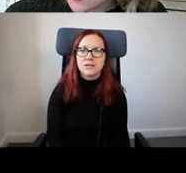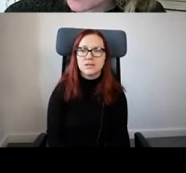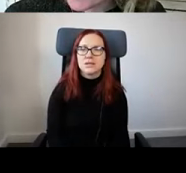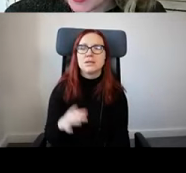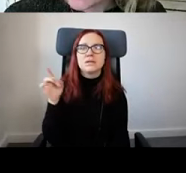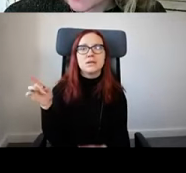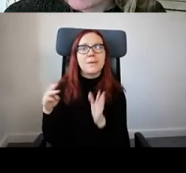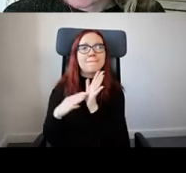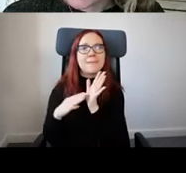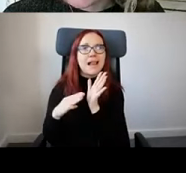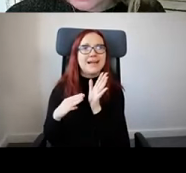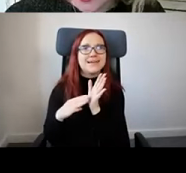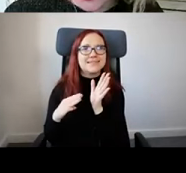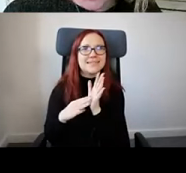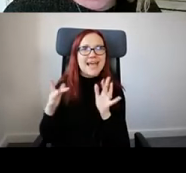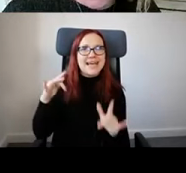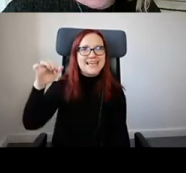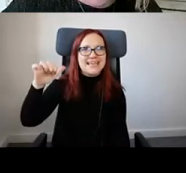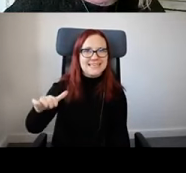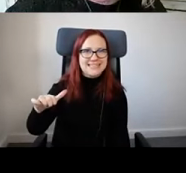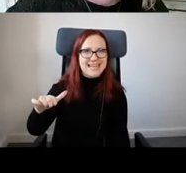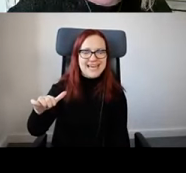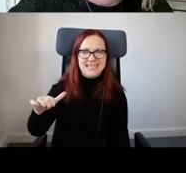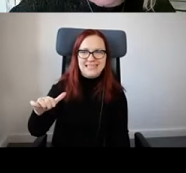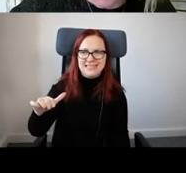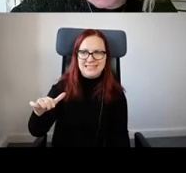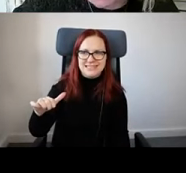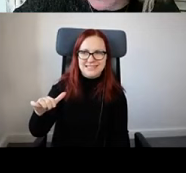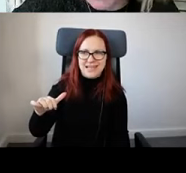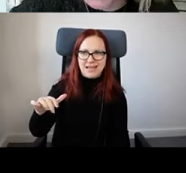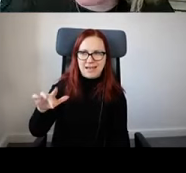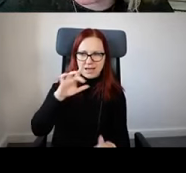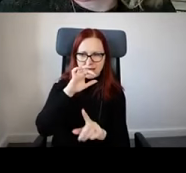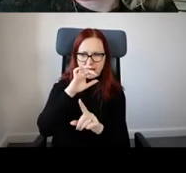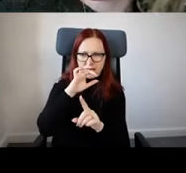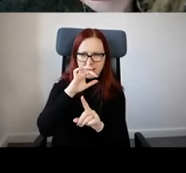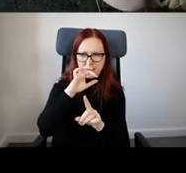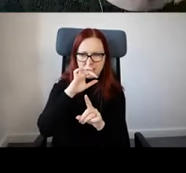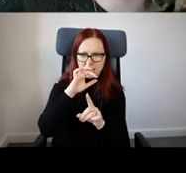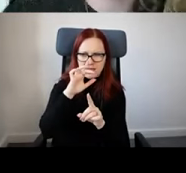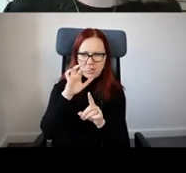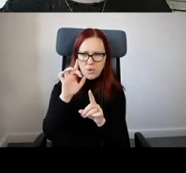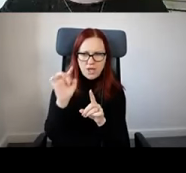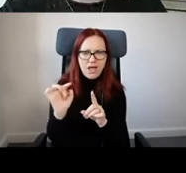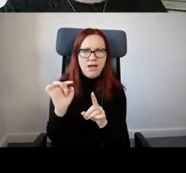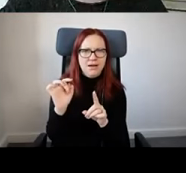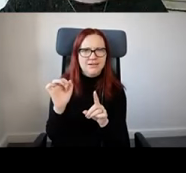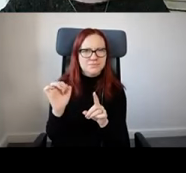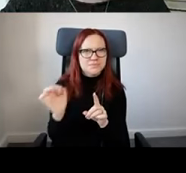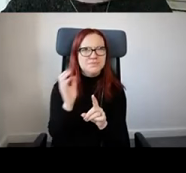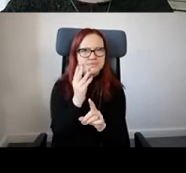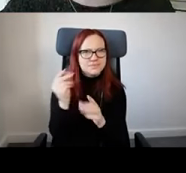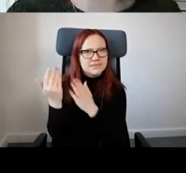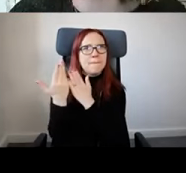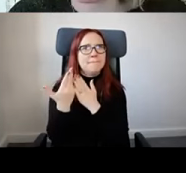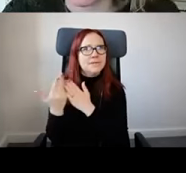yes, I can't recall which issue we covered that in, but there were a few studies